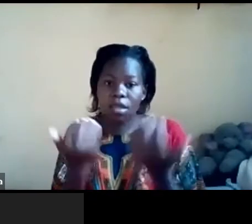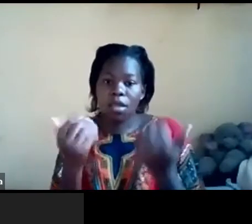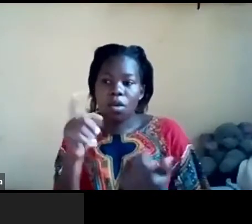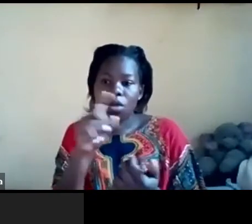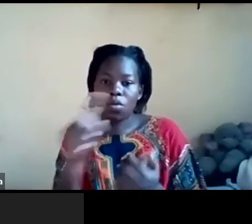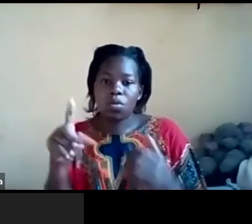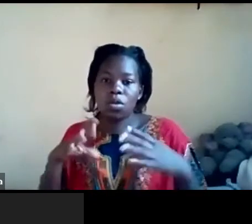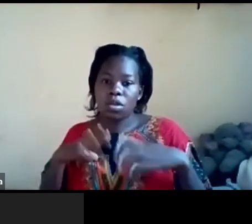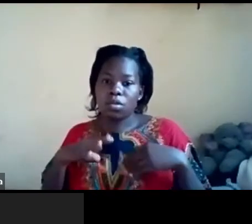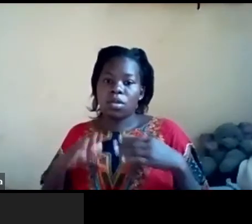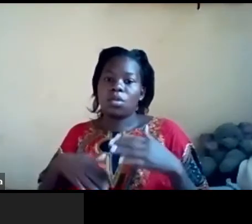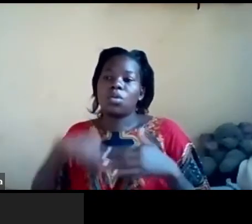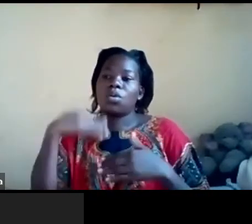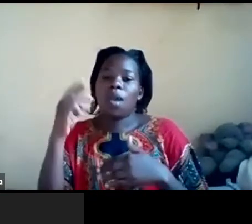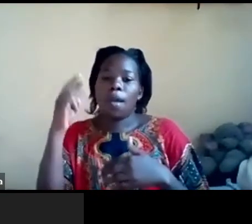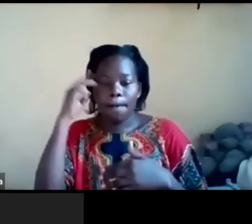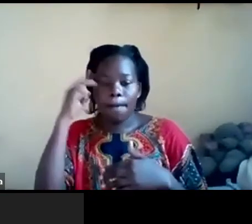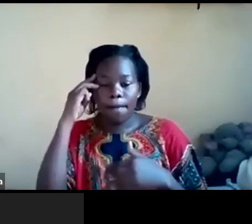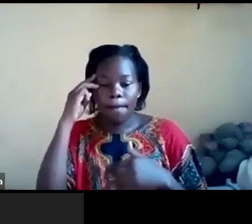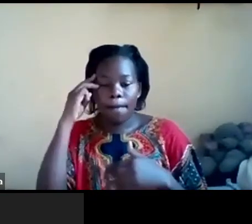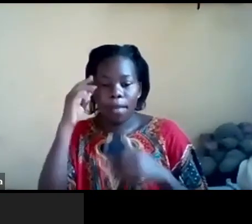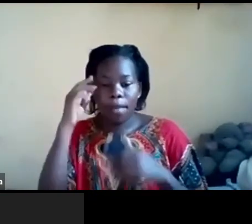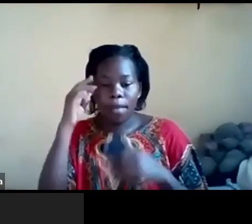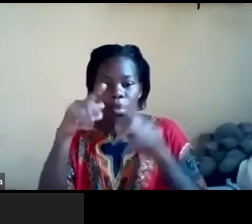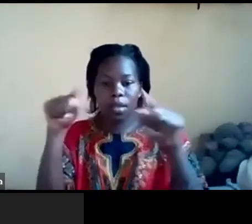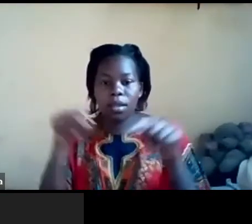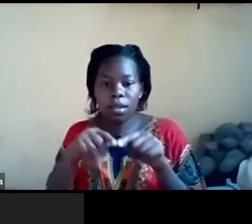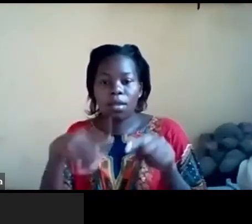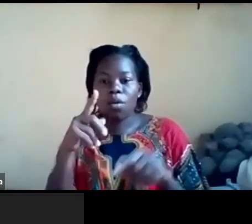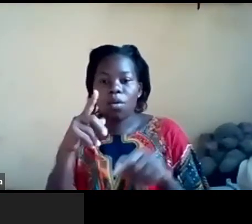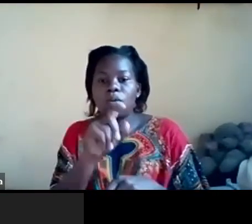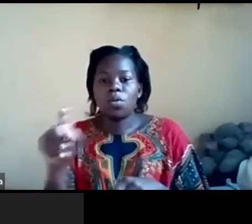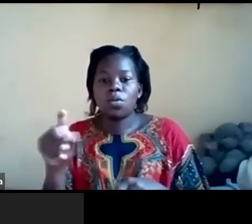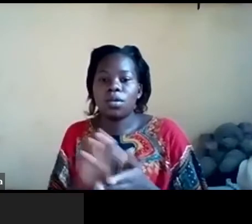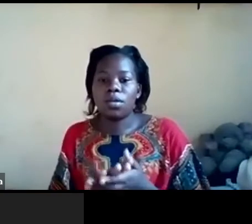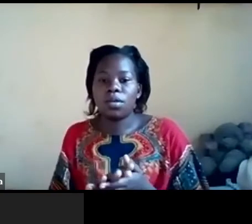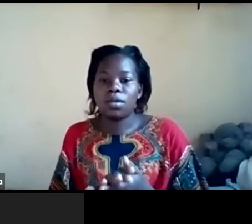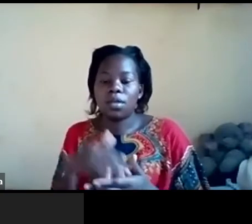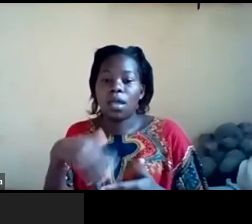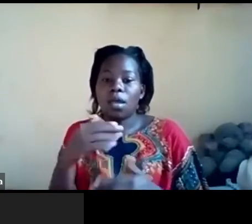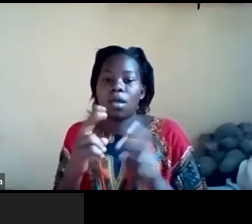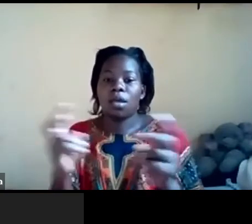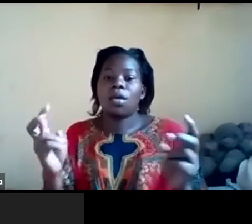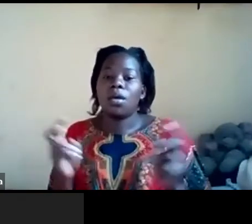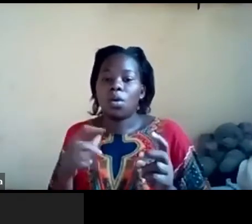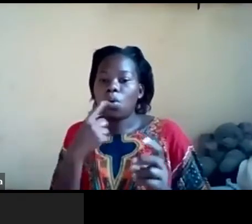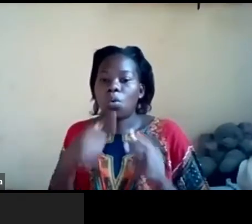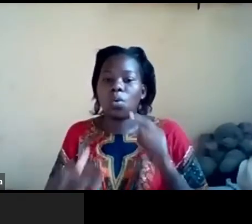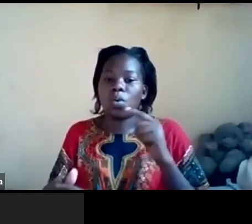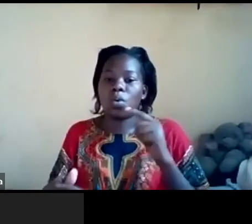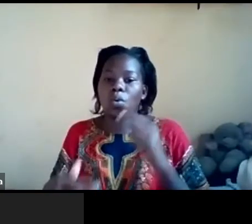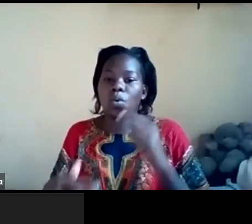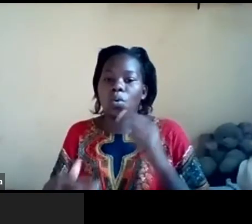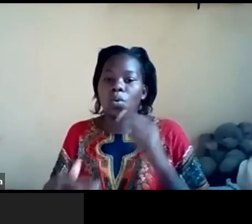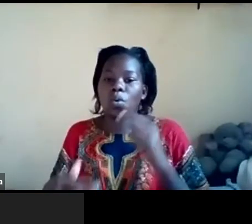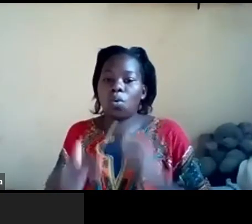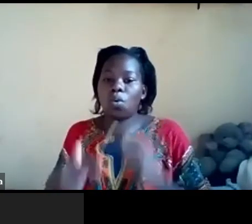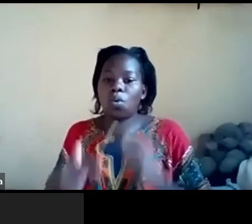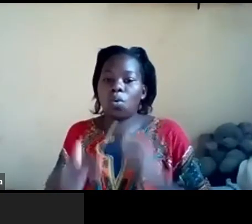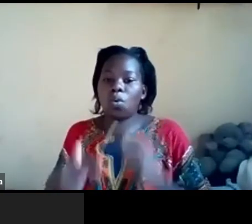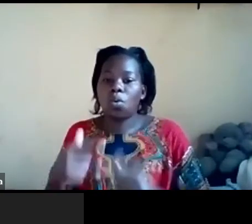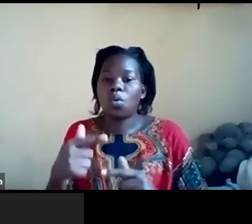master classes the week after that. And after that, we'll have the finalists who will have won the grants. Can one